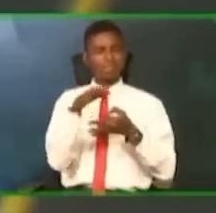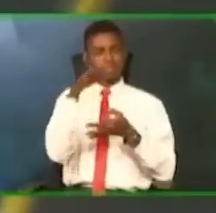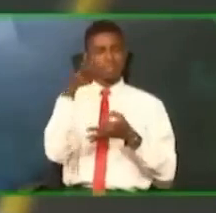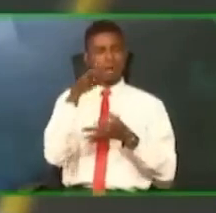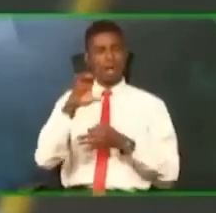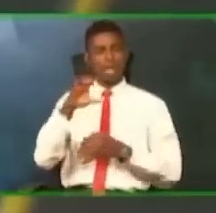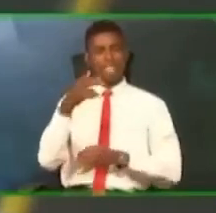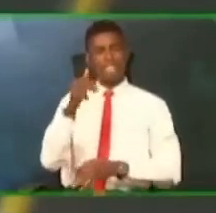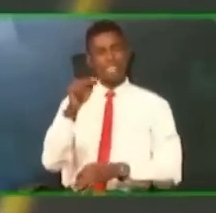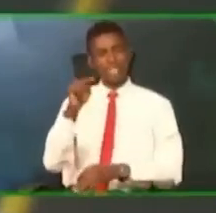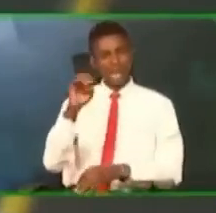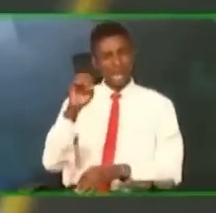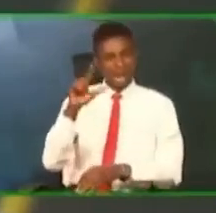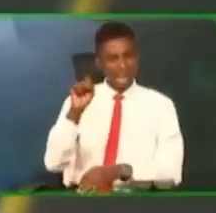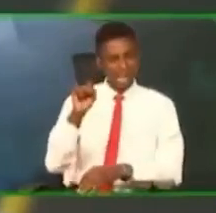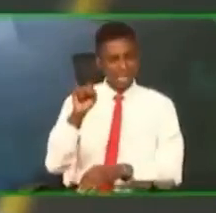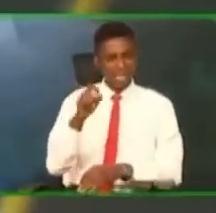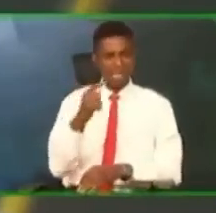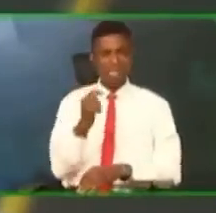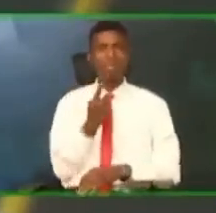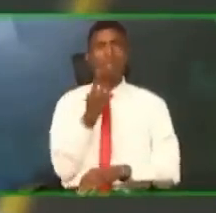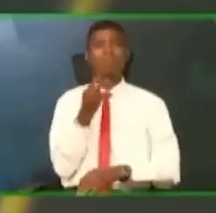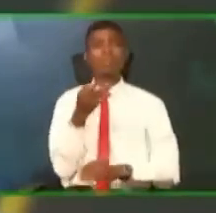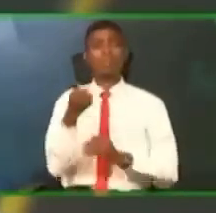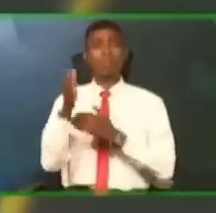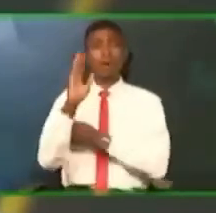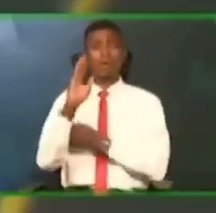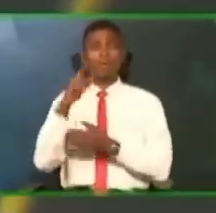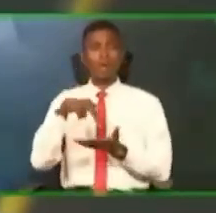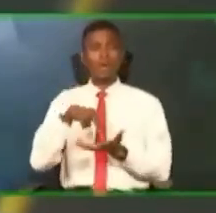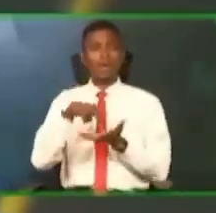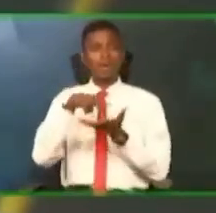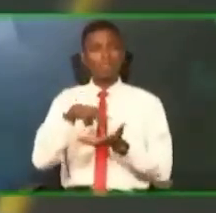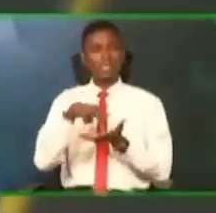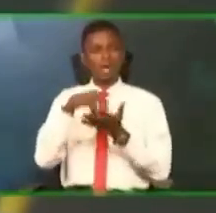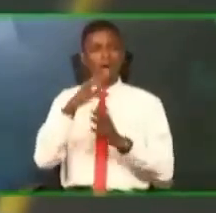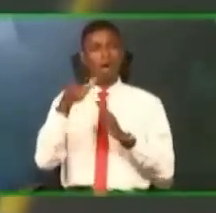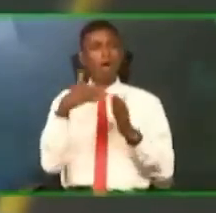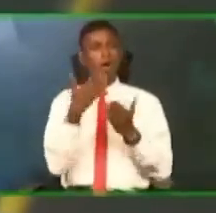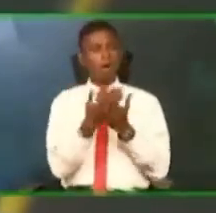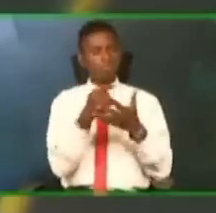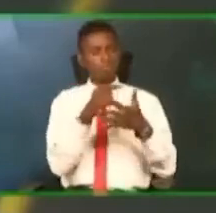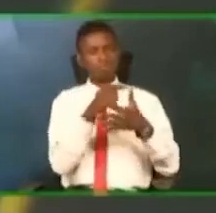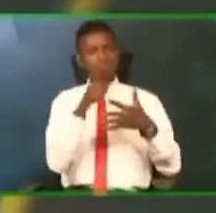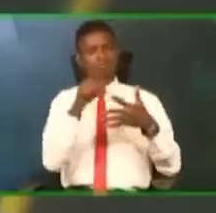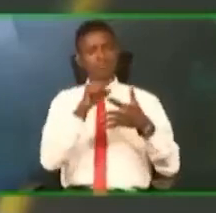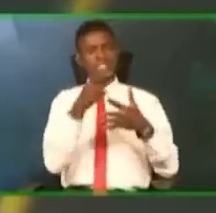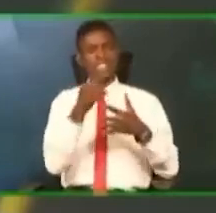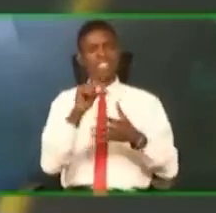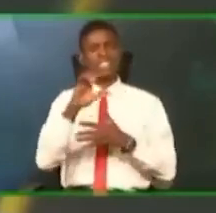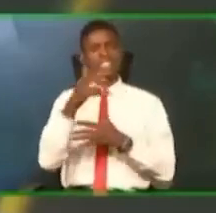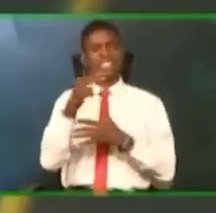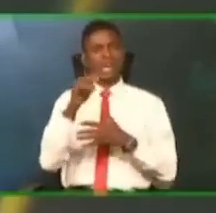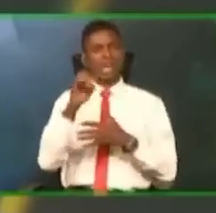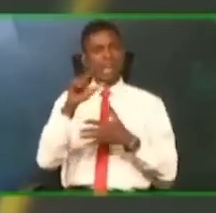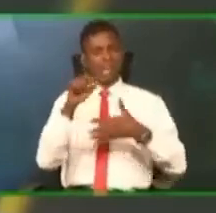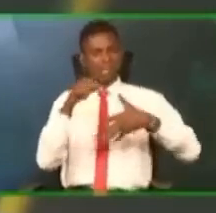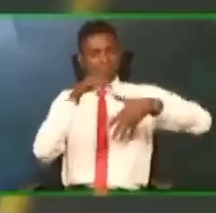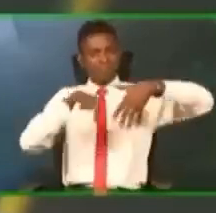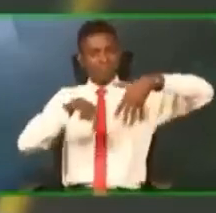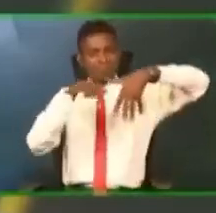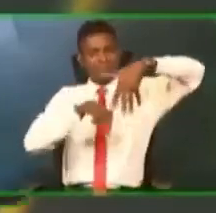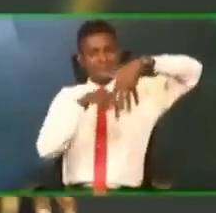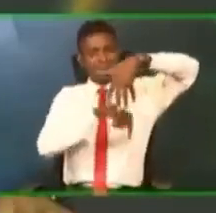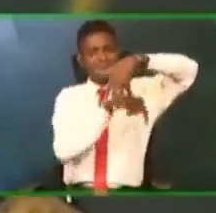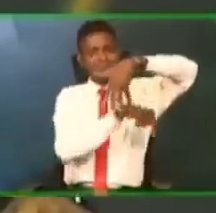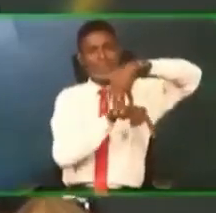channels. The voice of God represents all the spiritual channels and pathways